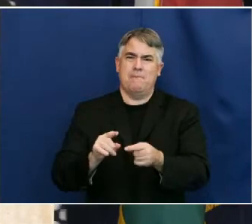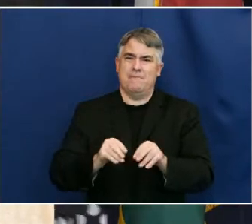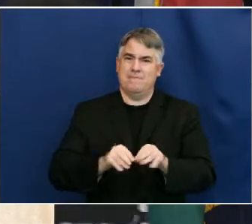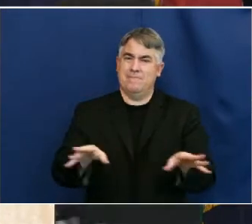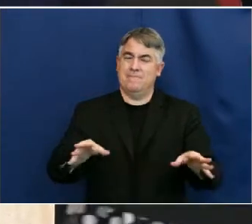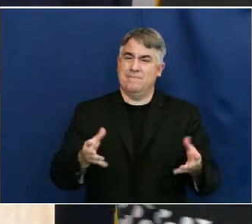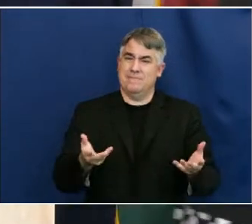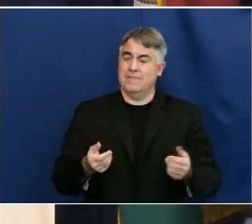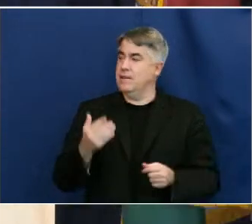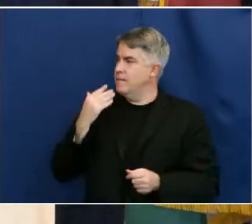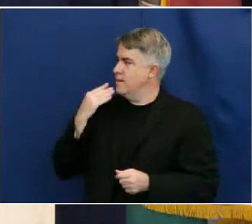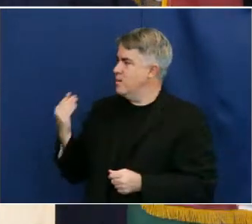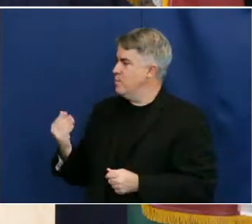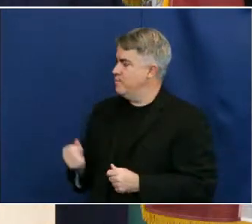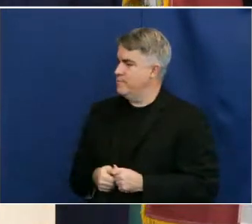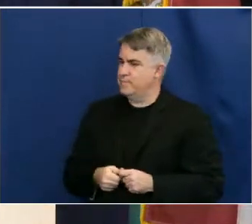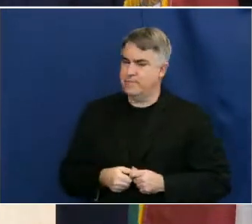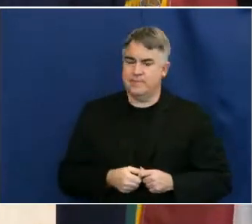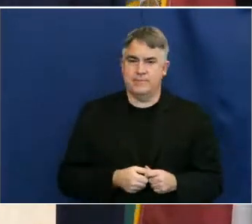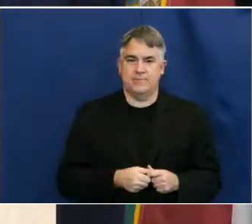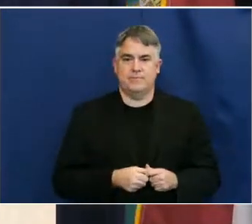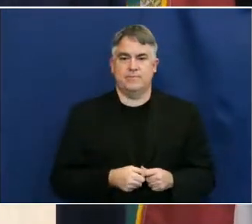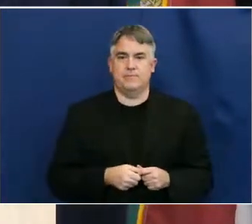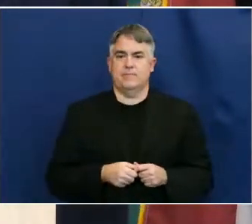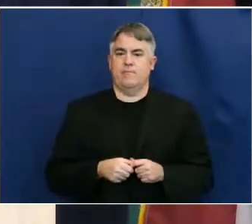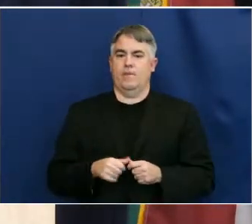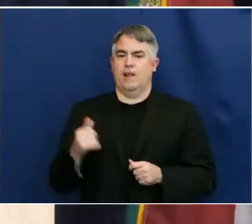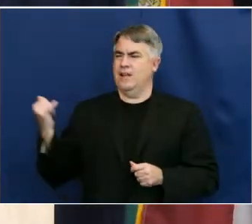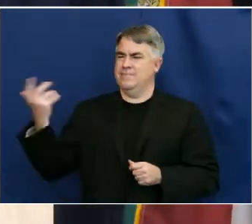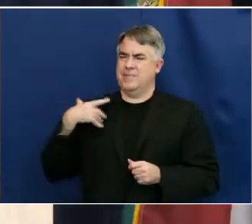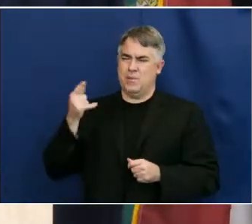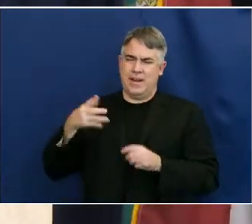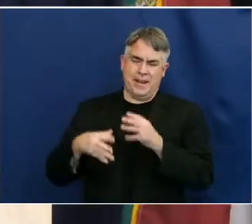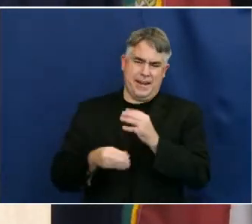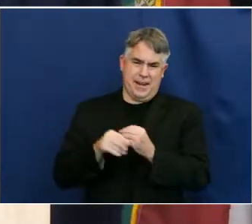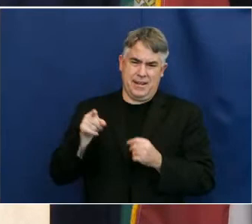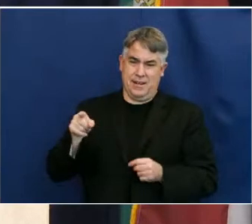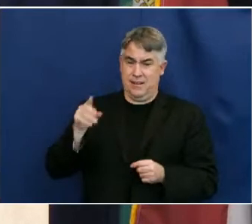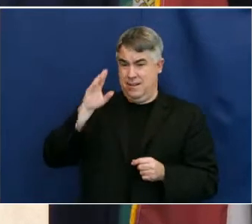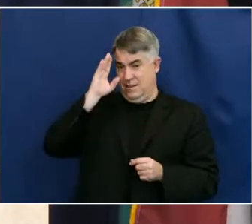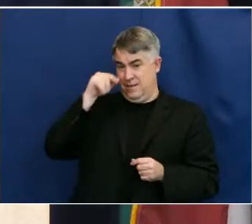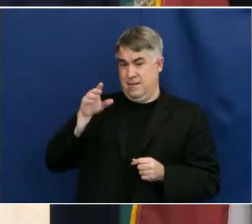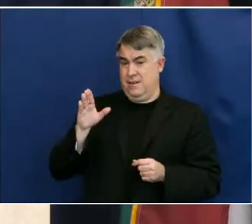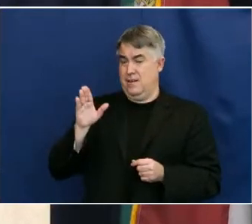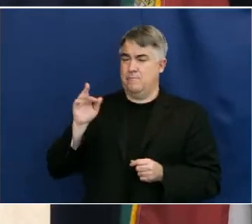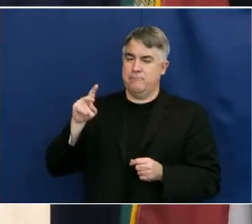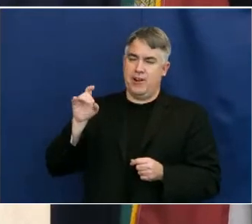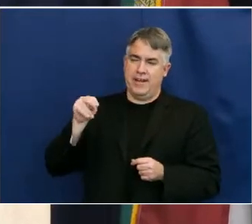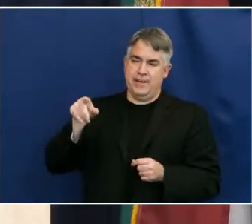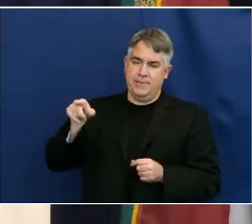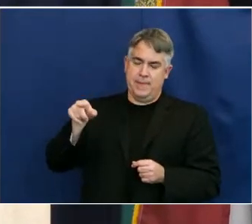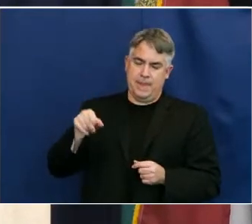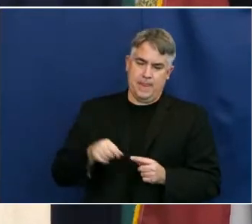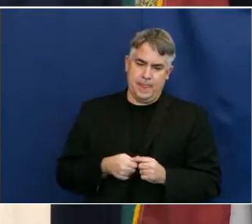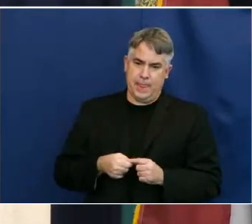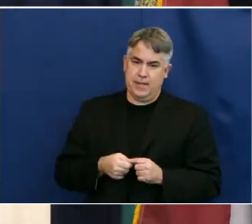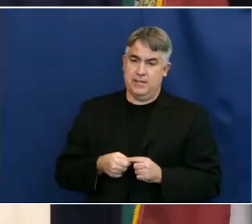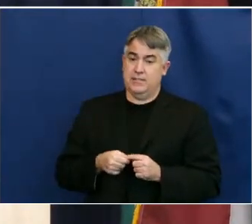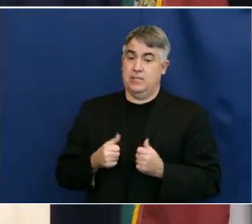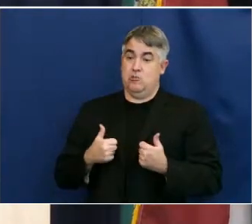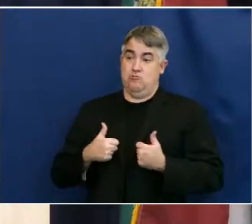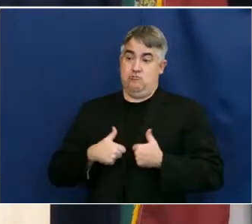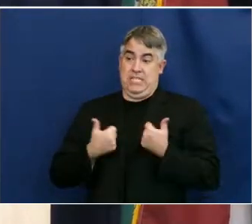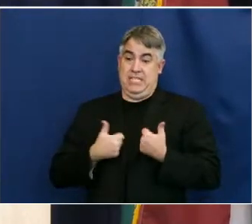Thank you, Dr. Wooten. And Brandon, too, I think in those facilities, it's important to note it's a decline in both the residents and the